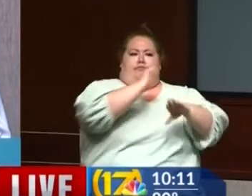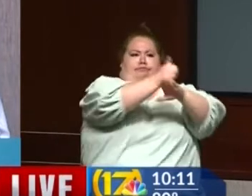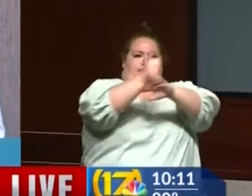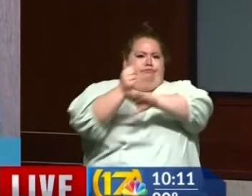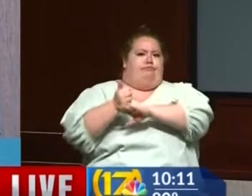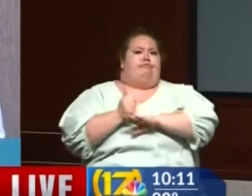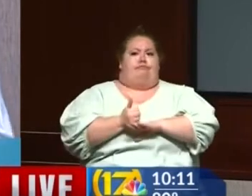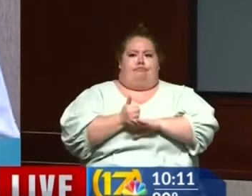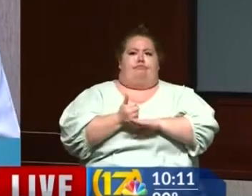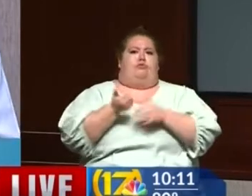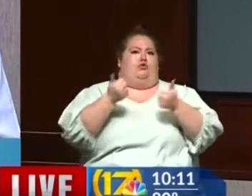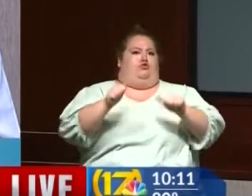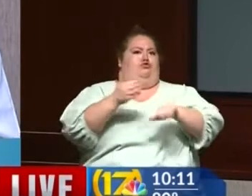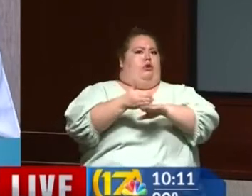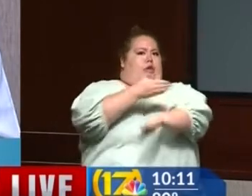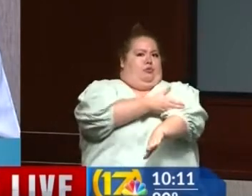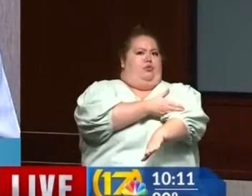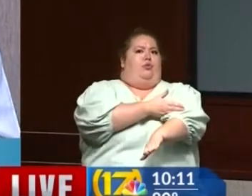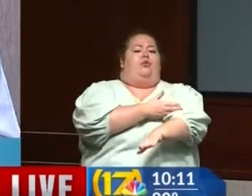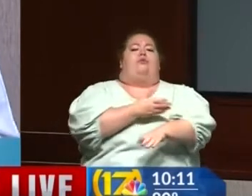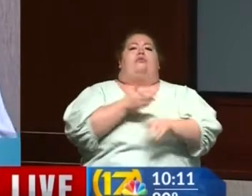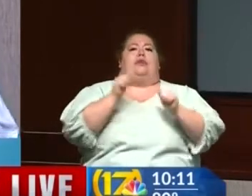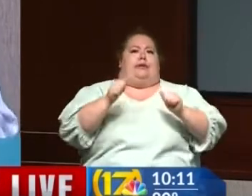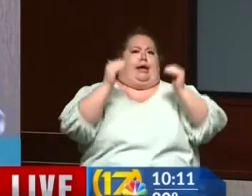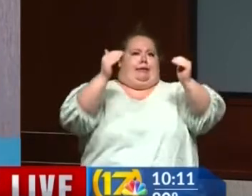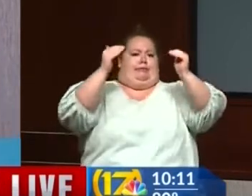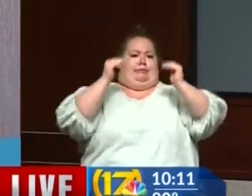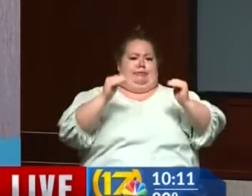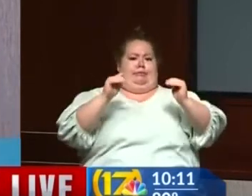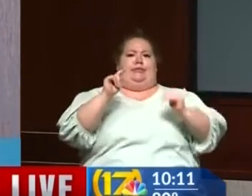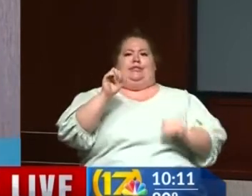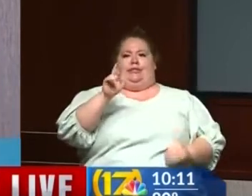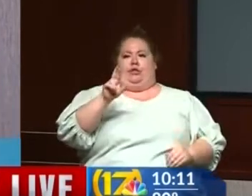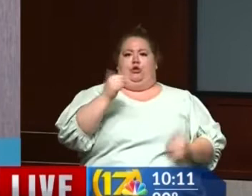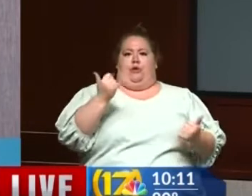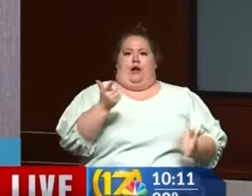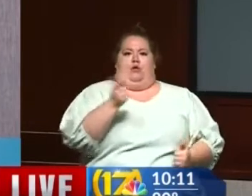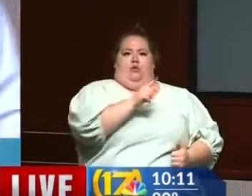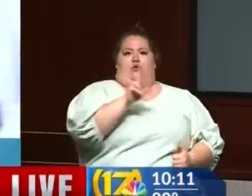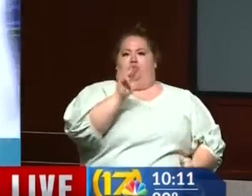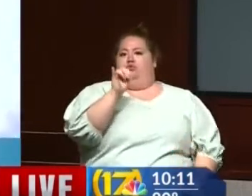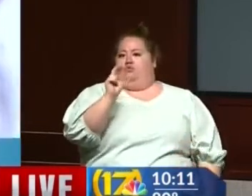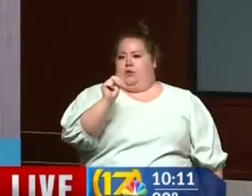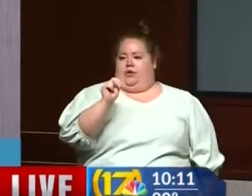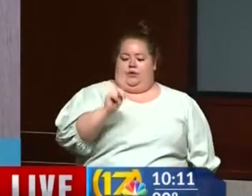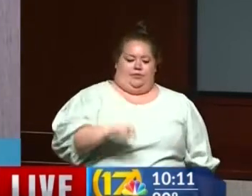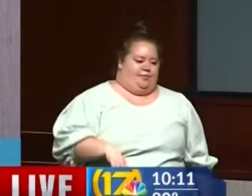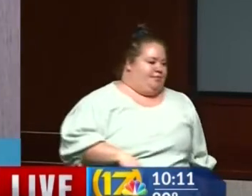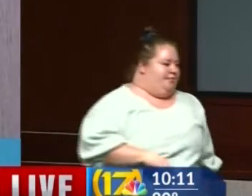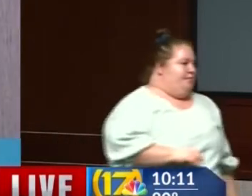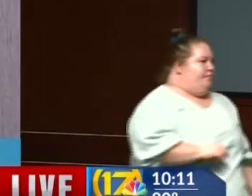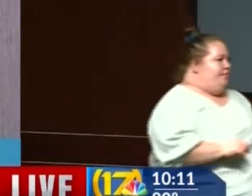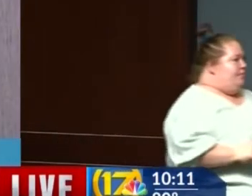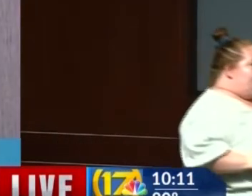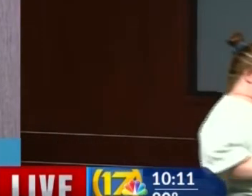to progress through the tiers. With that, I'm going to turn it over to Ryan. Thank you.